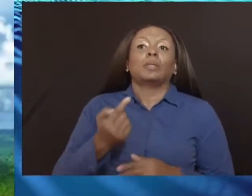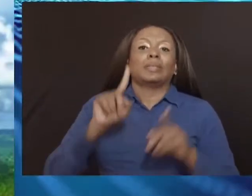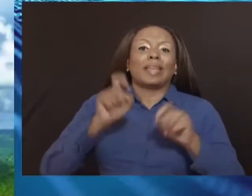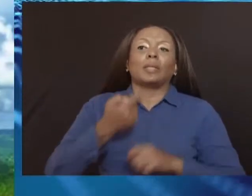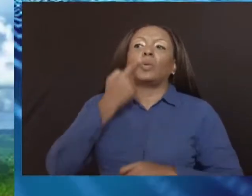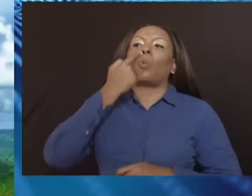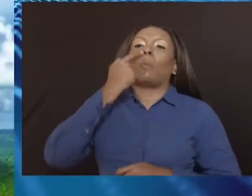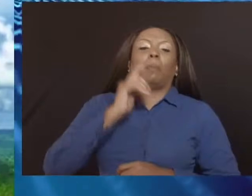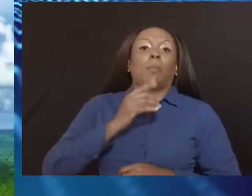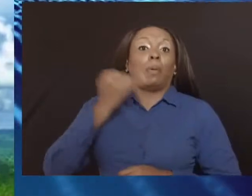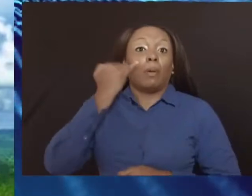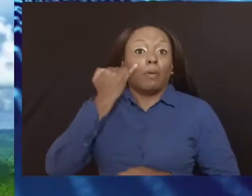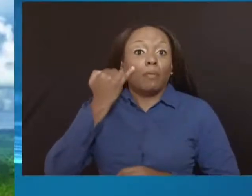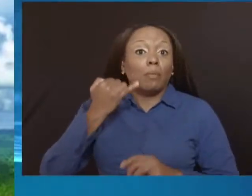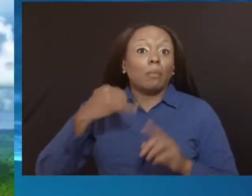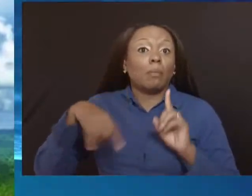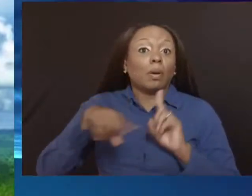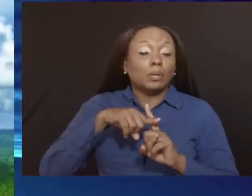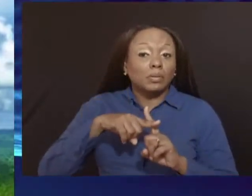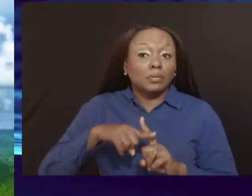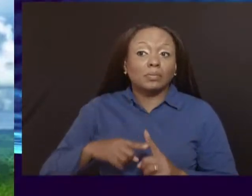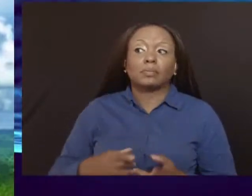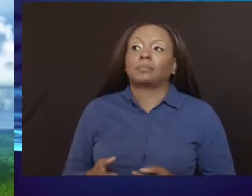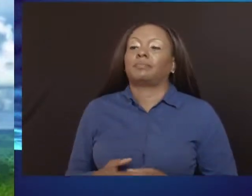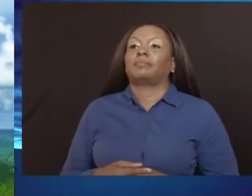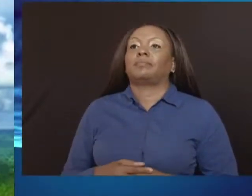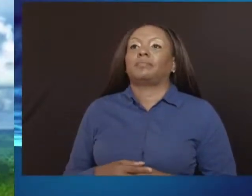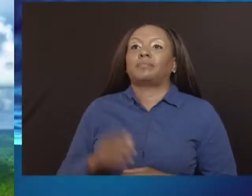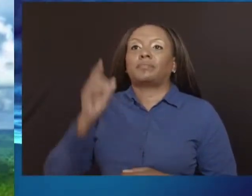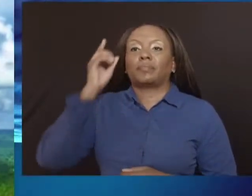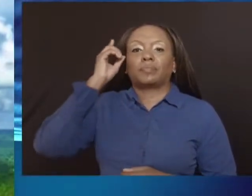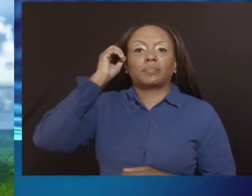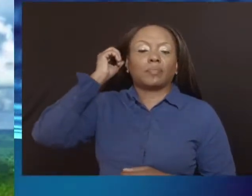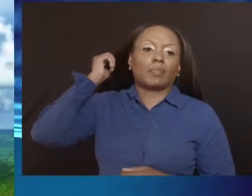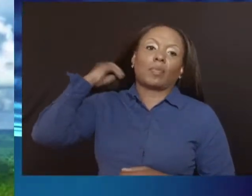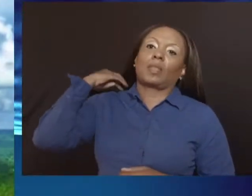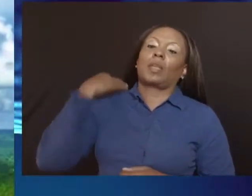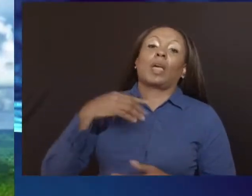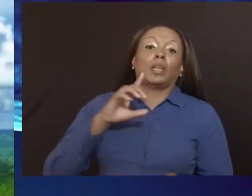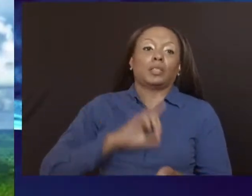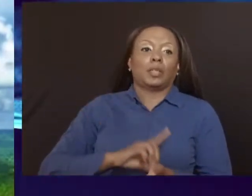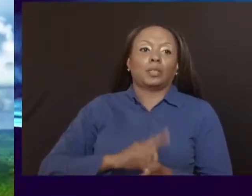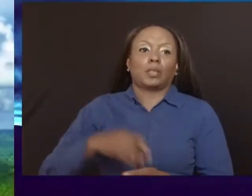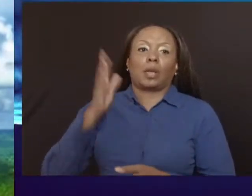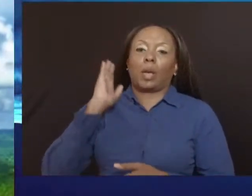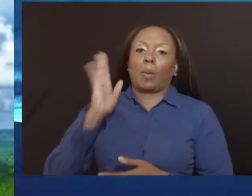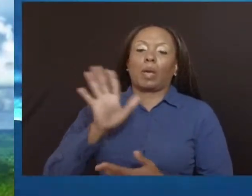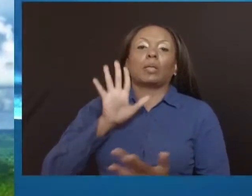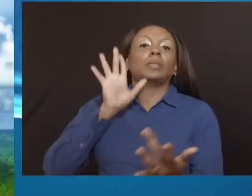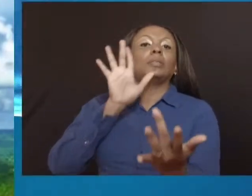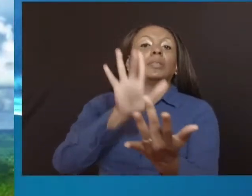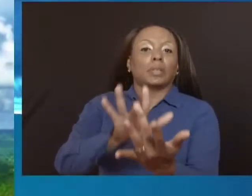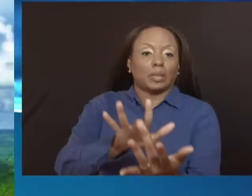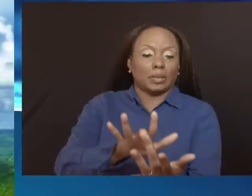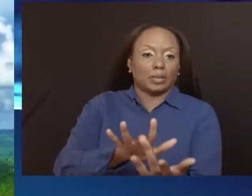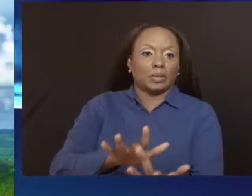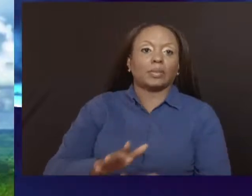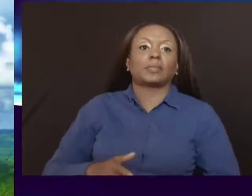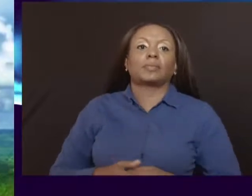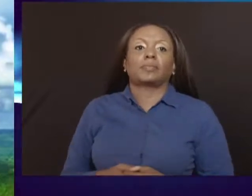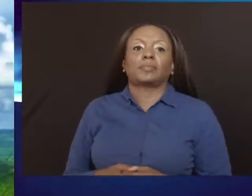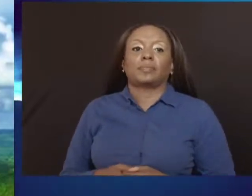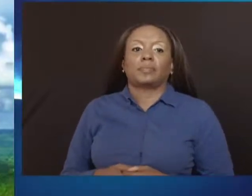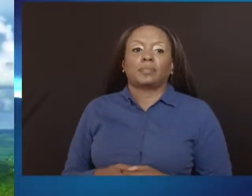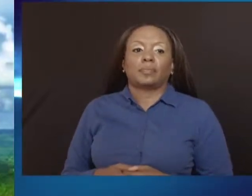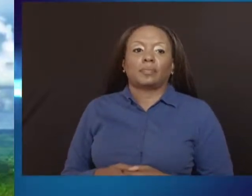is positive, this person is notified by a healthcare professional. At that point in time, they are